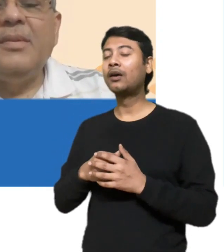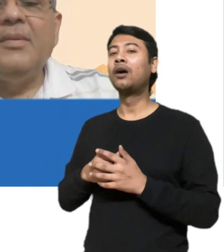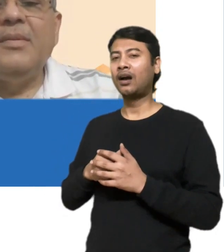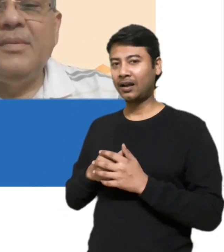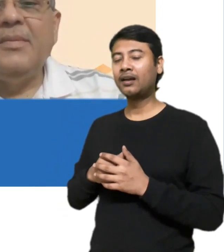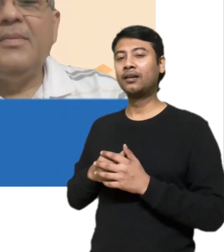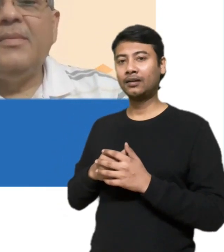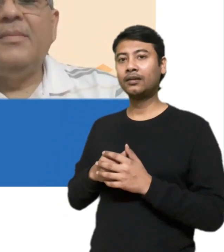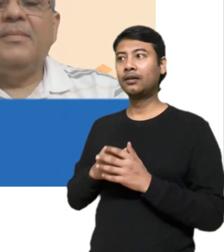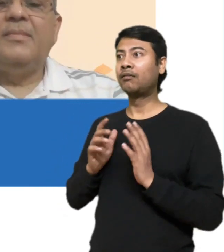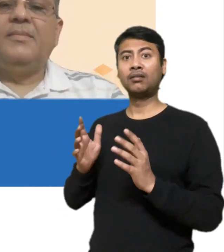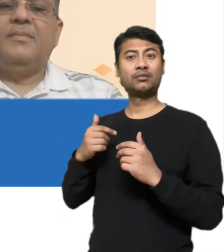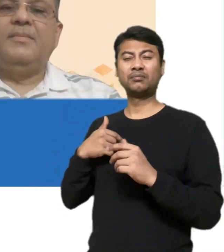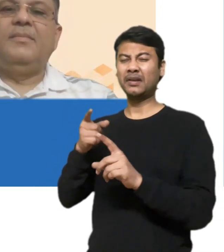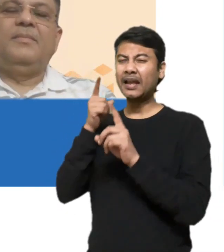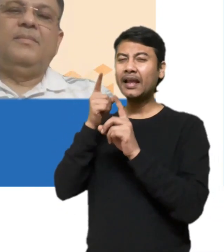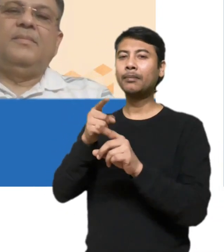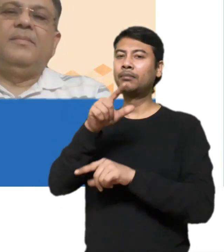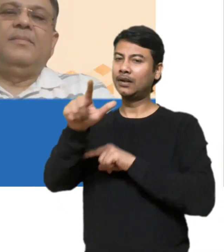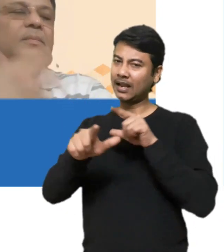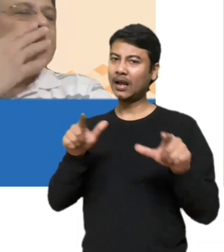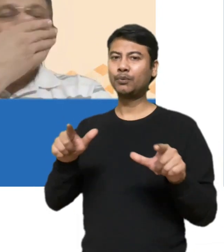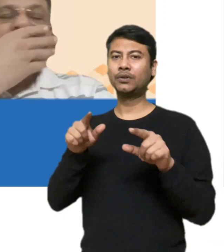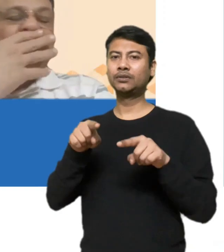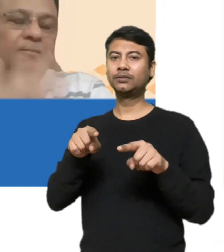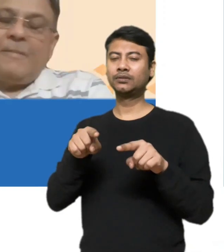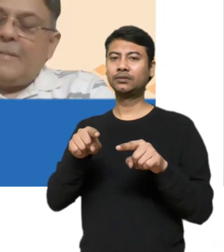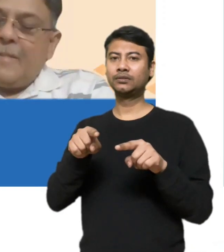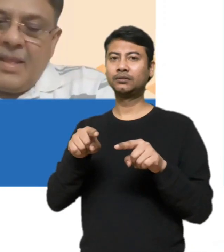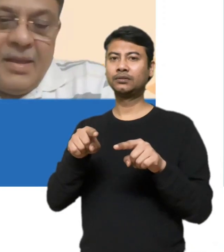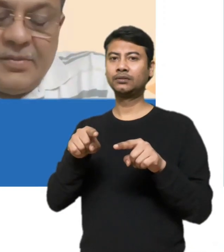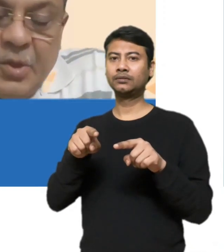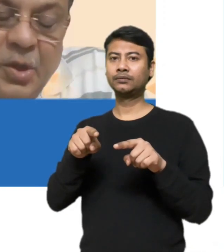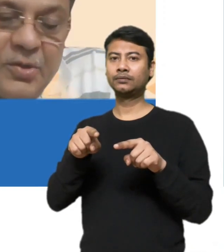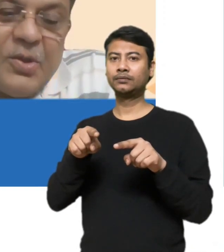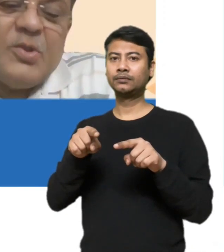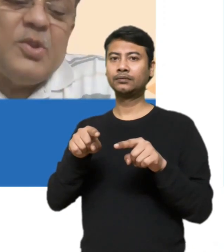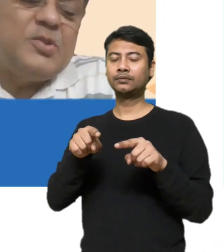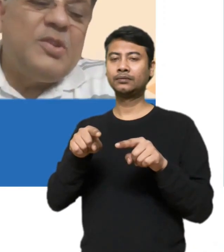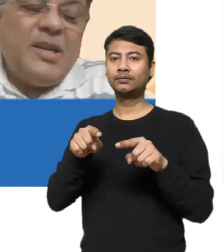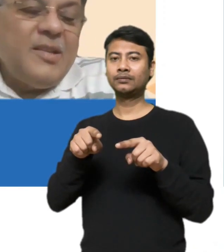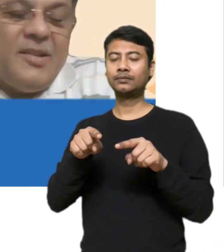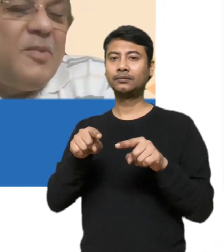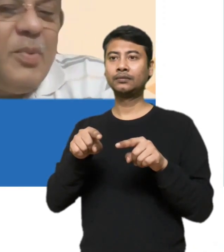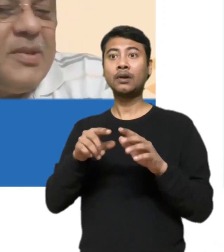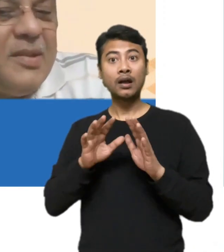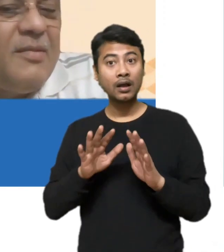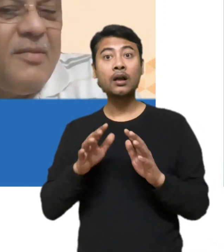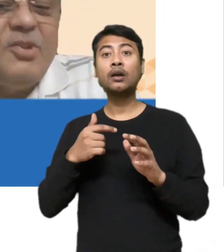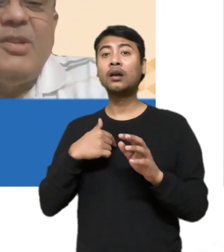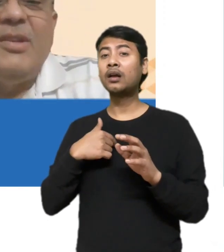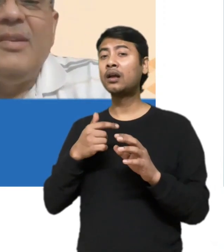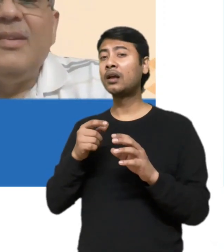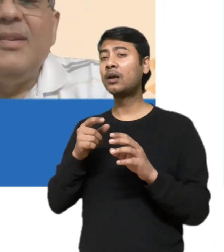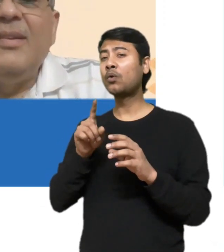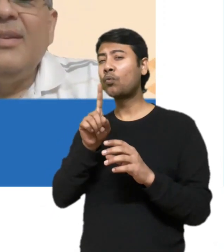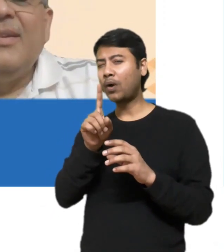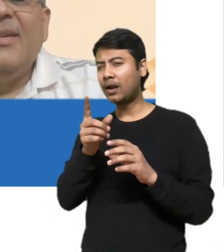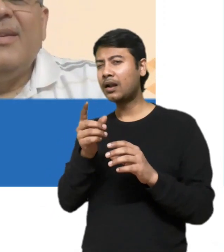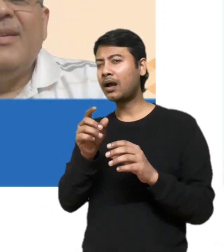just we have to do that for. No, so that is another personal question.